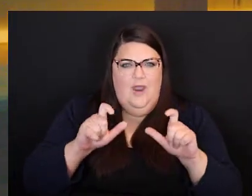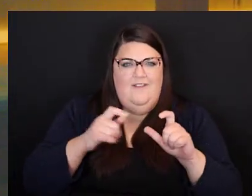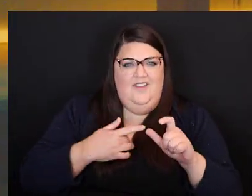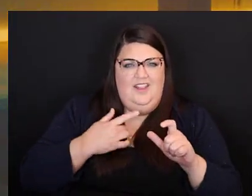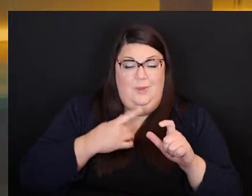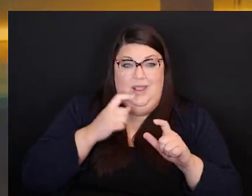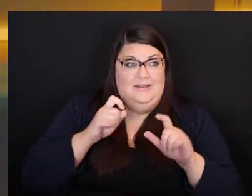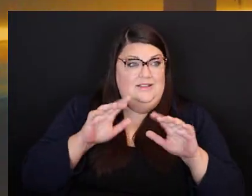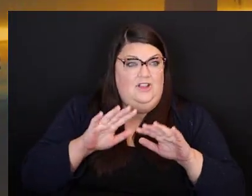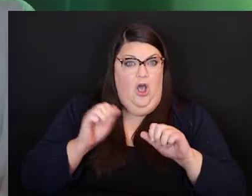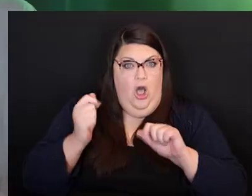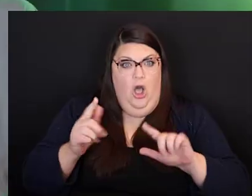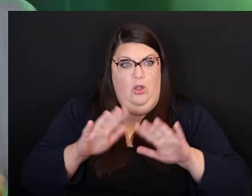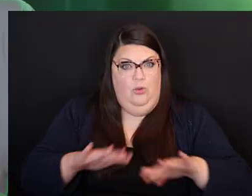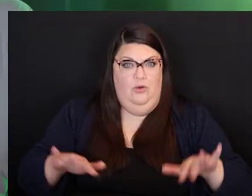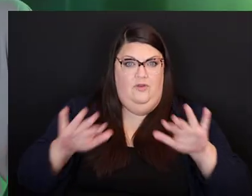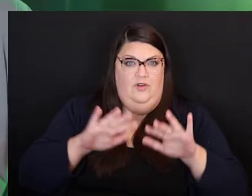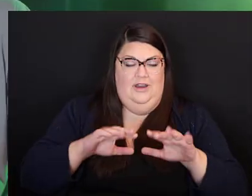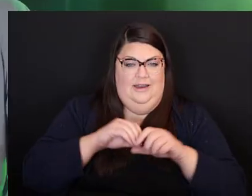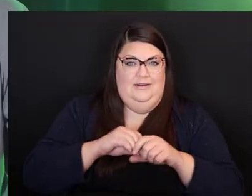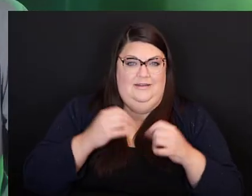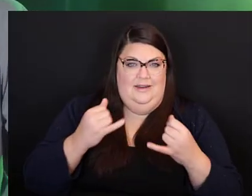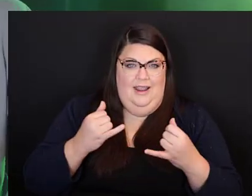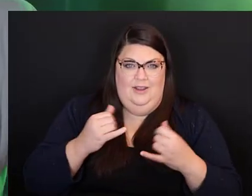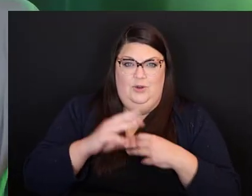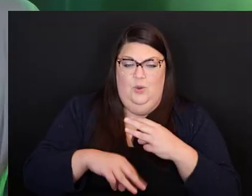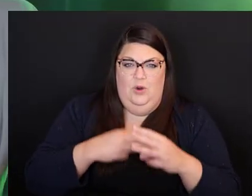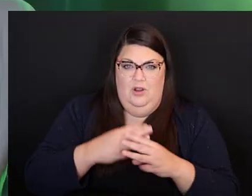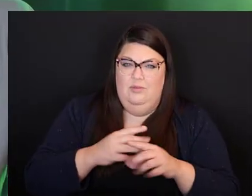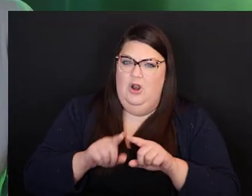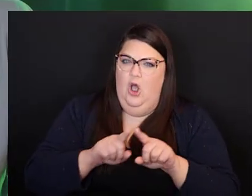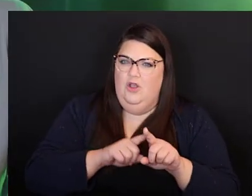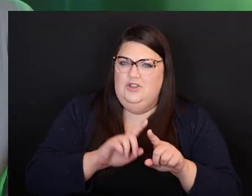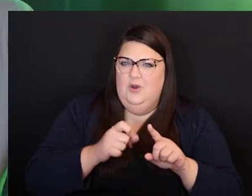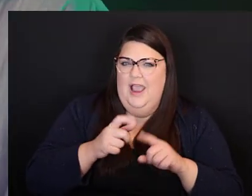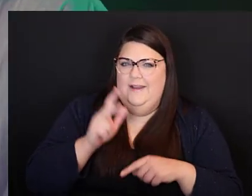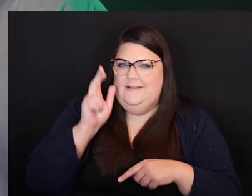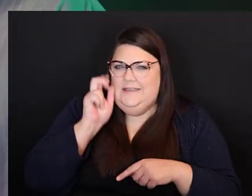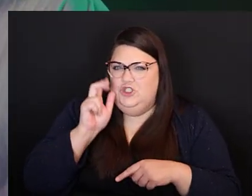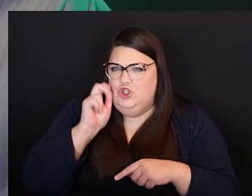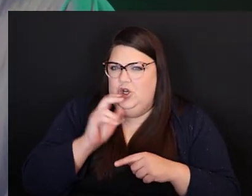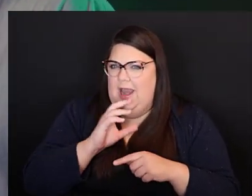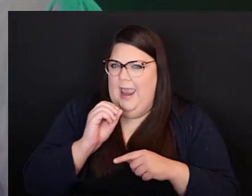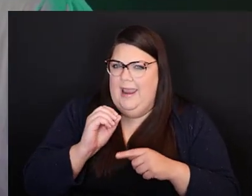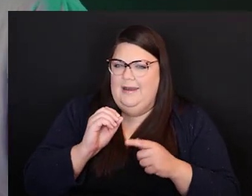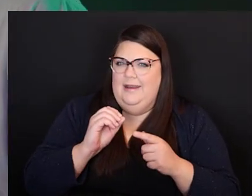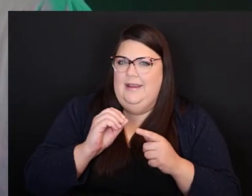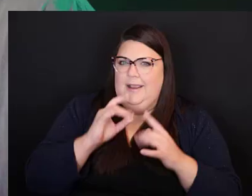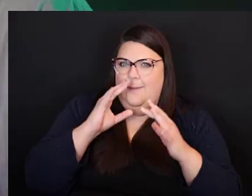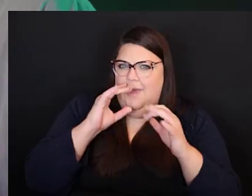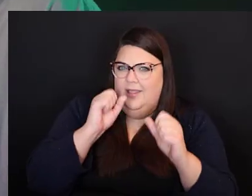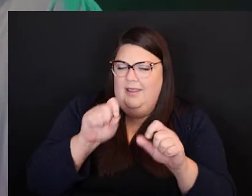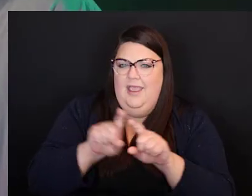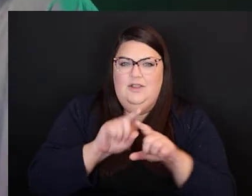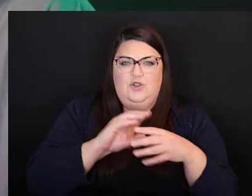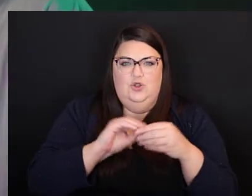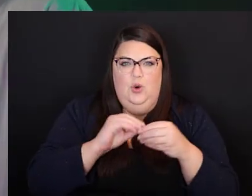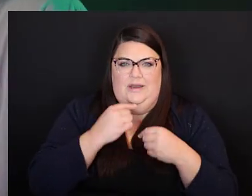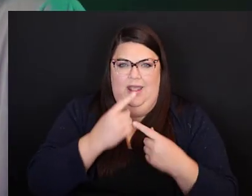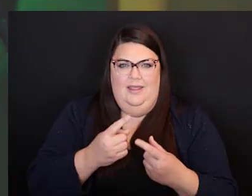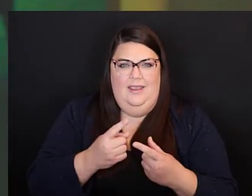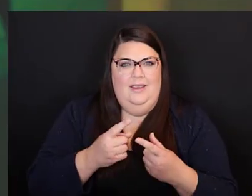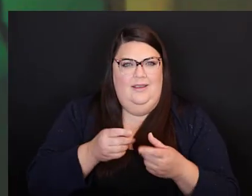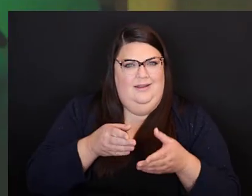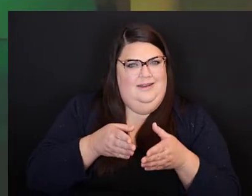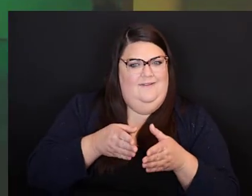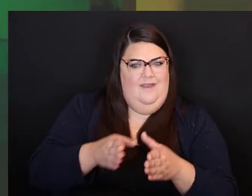it's both omnipresent in today's world and also sort of sinister and compelling as a storytelling